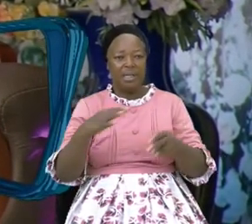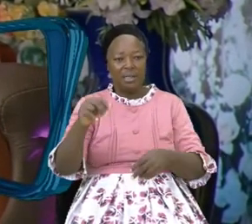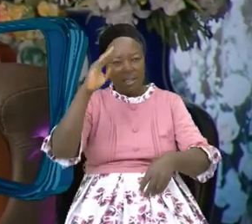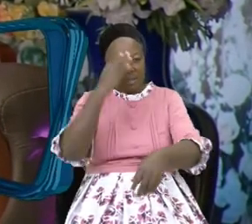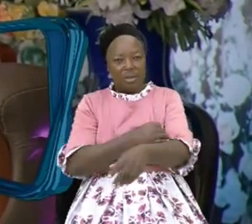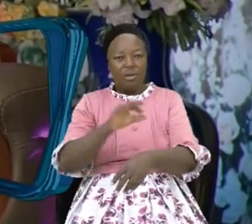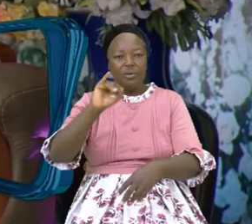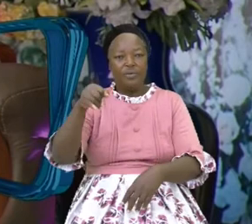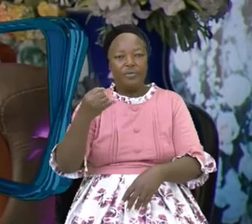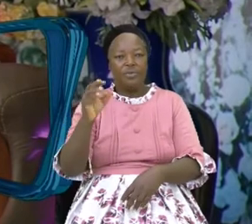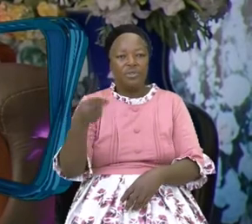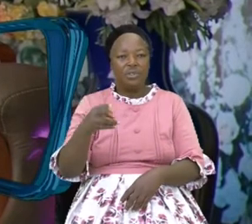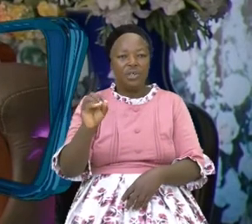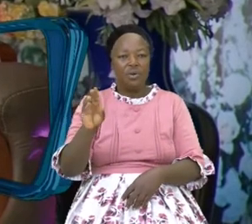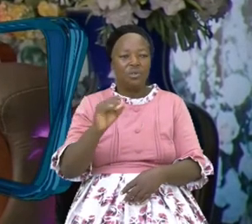and said,